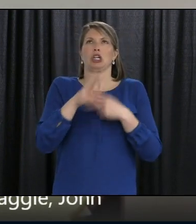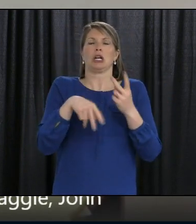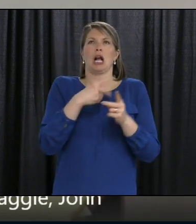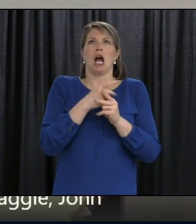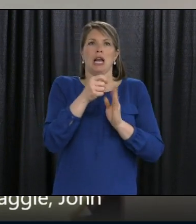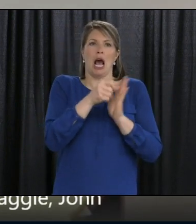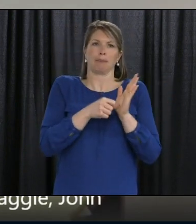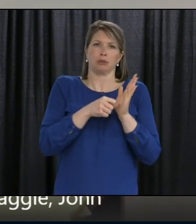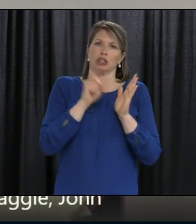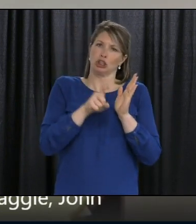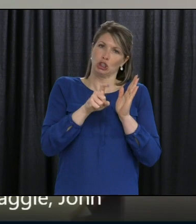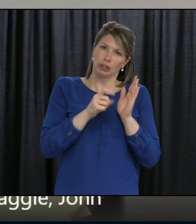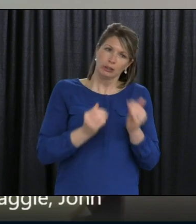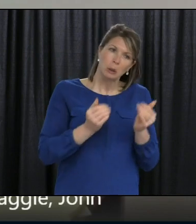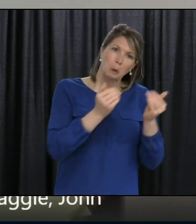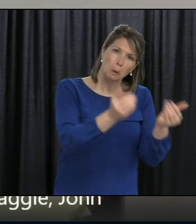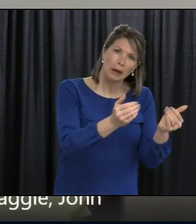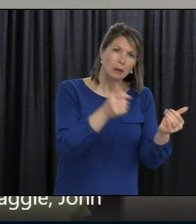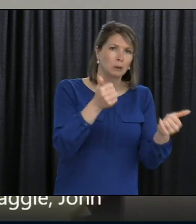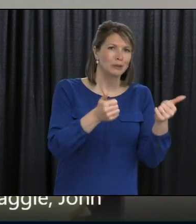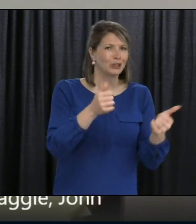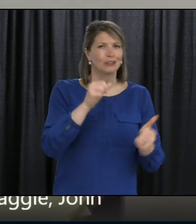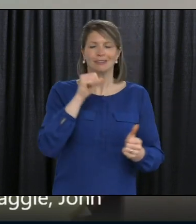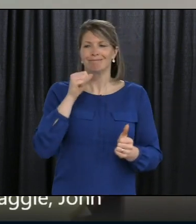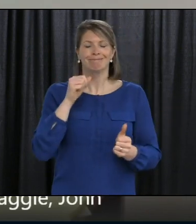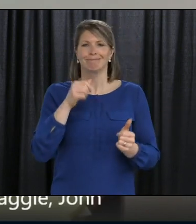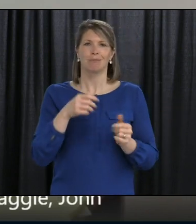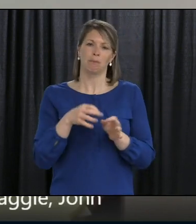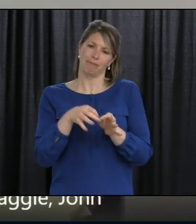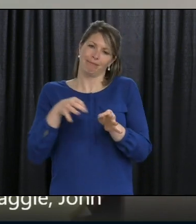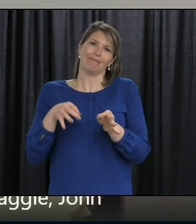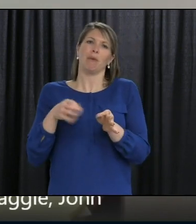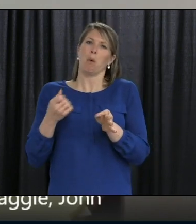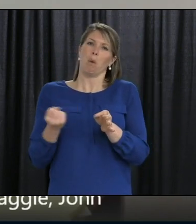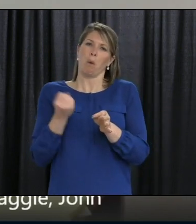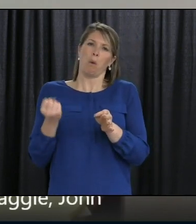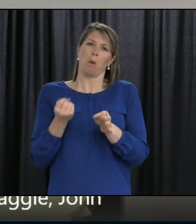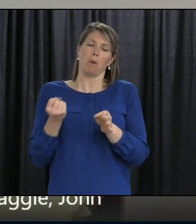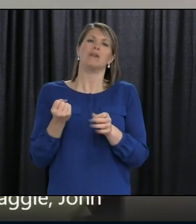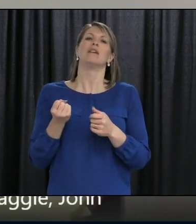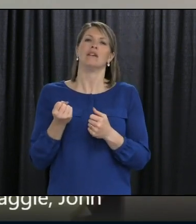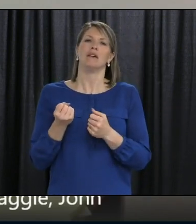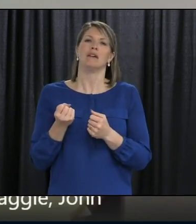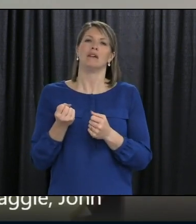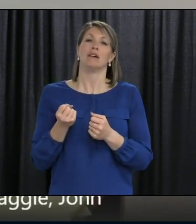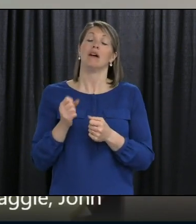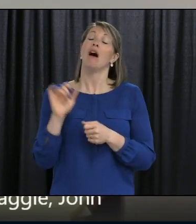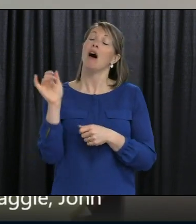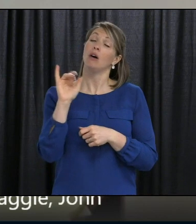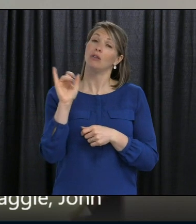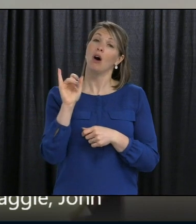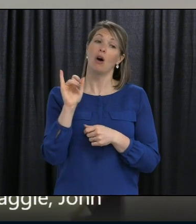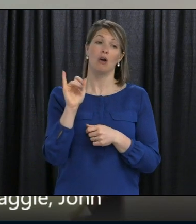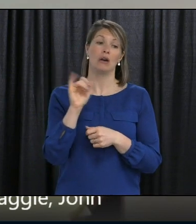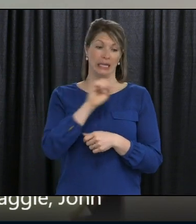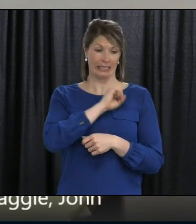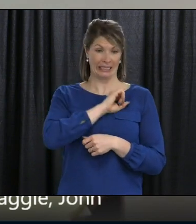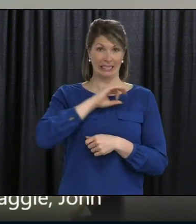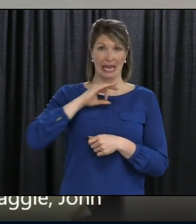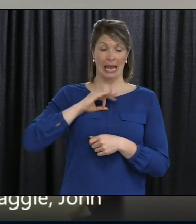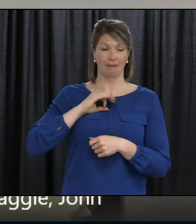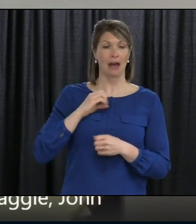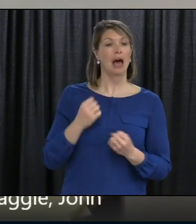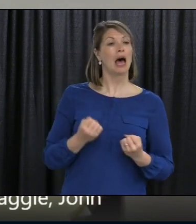effort and time doing. And again, you've got to remember that our staff within the healthcare